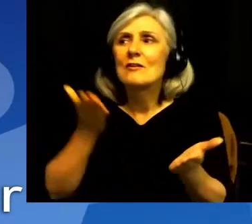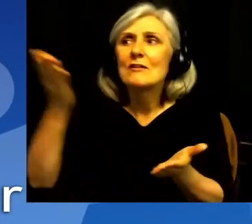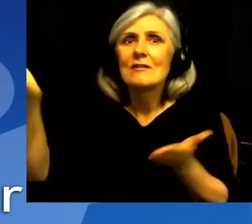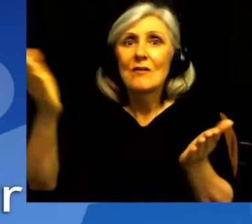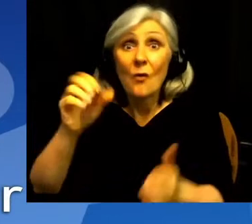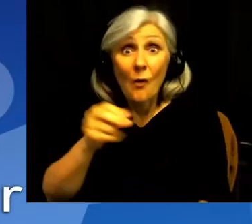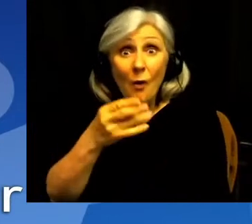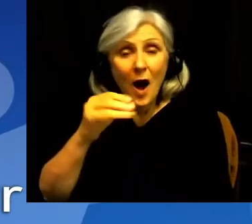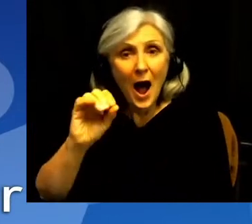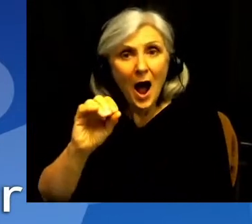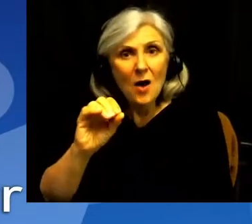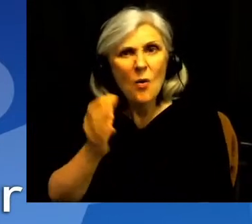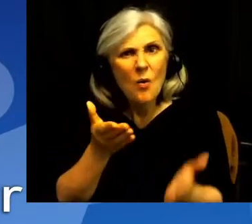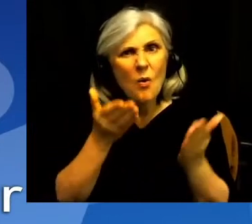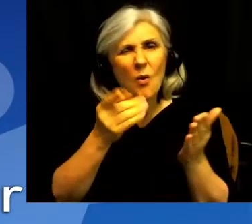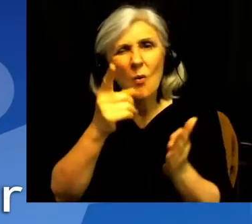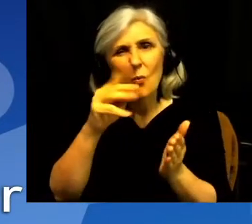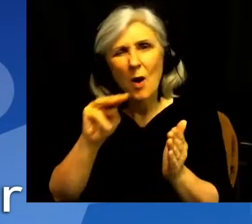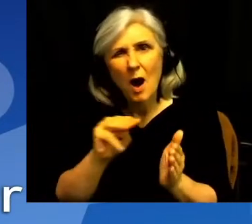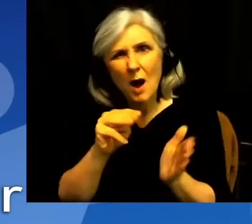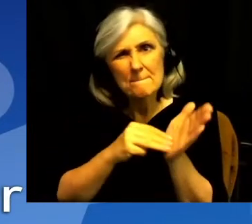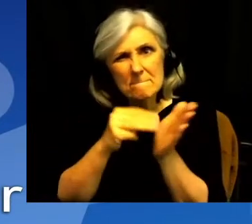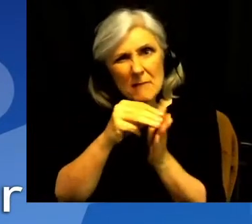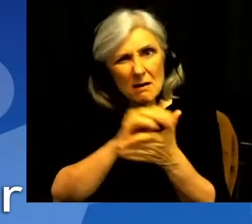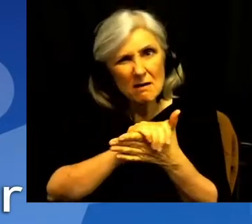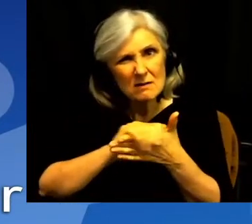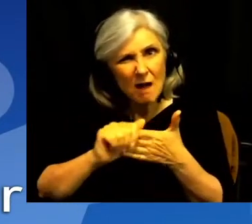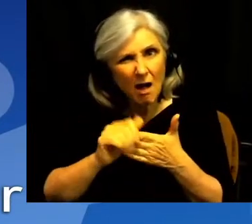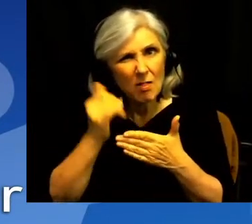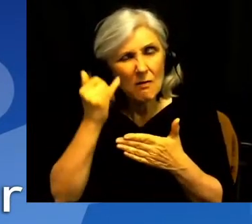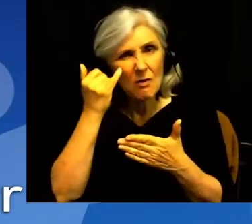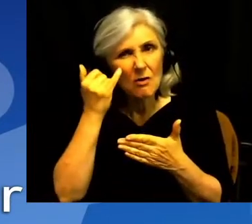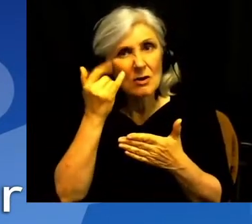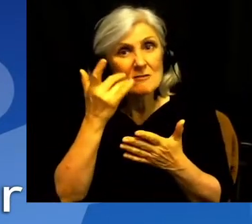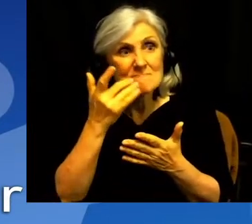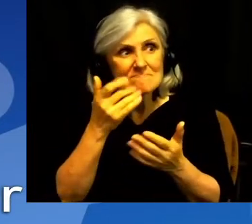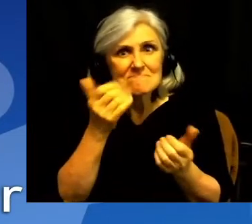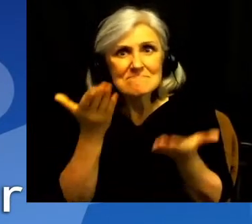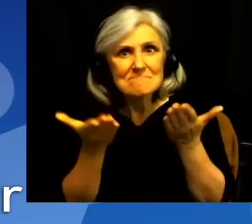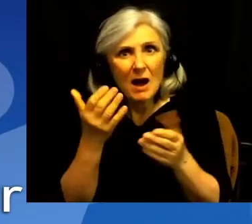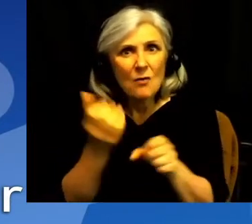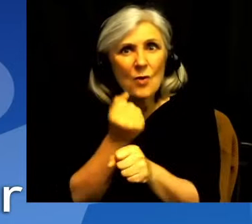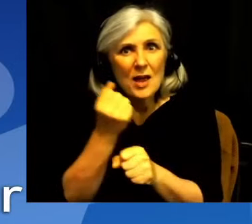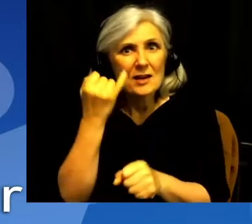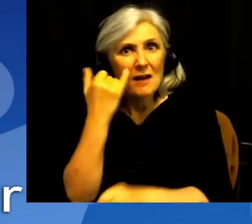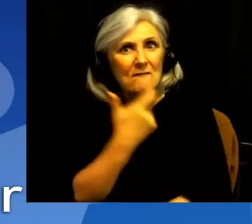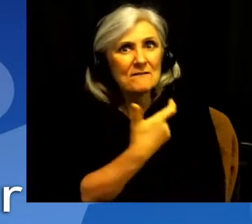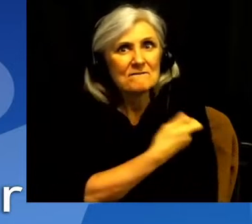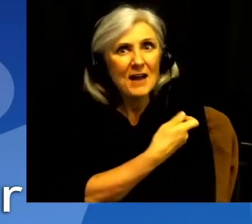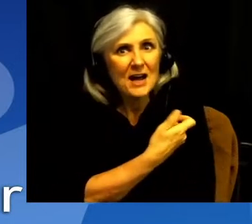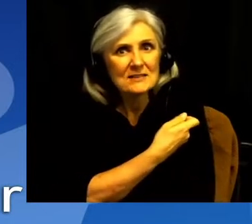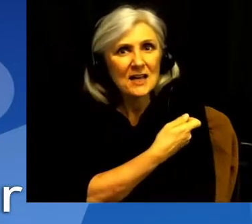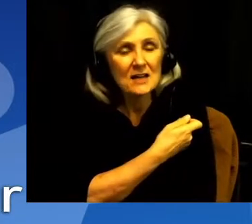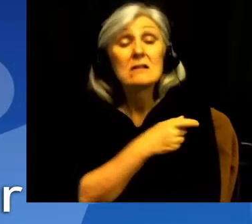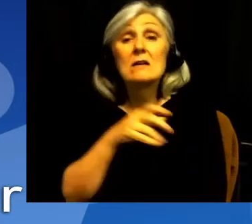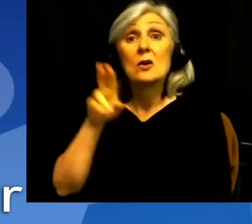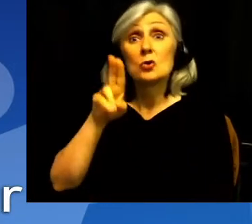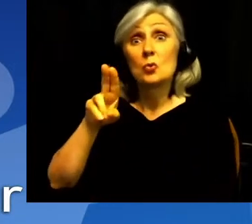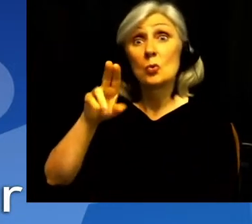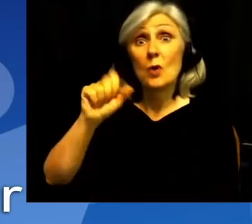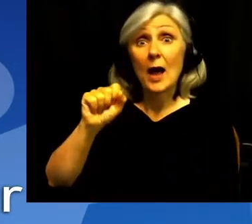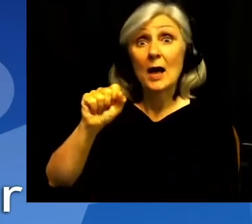million giveaways for people to get vaccinated. The U.S. Treasury Department saying that is okay to use for